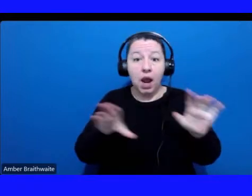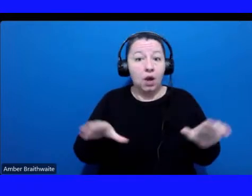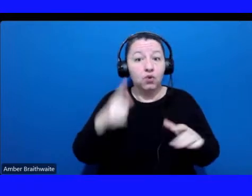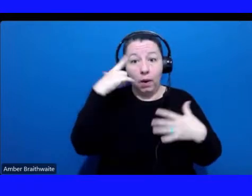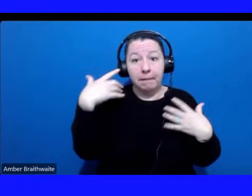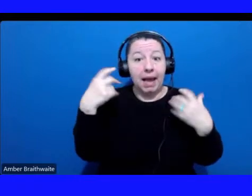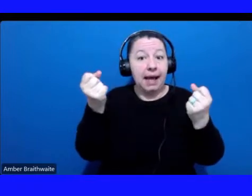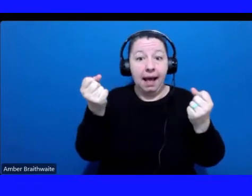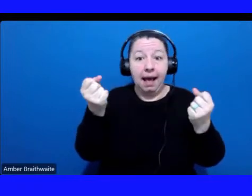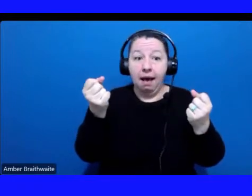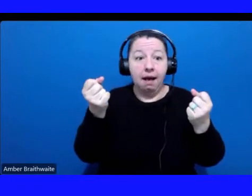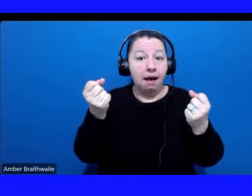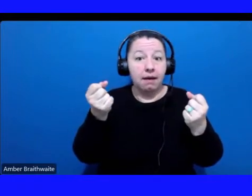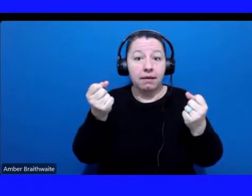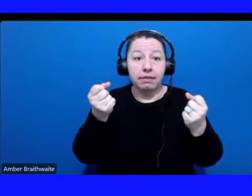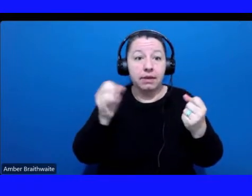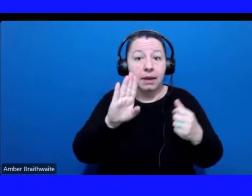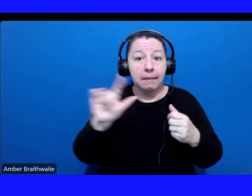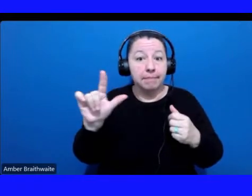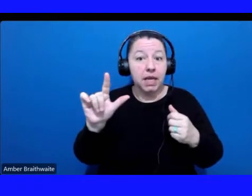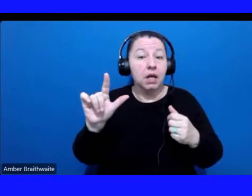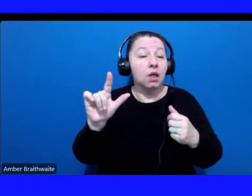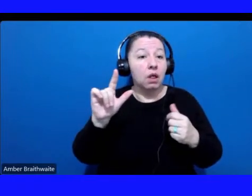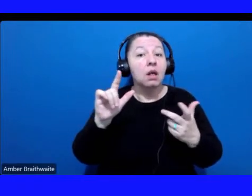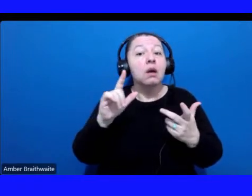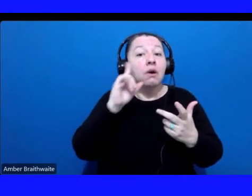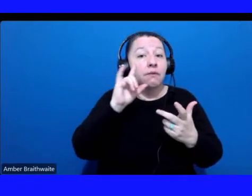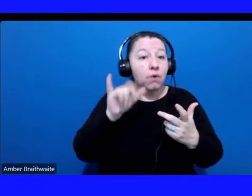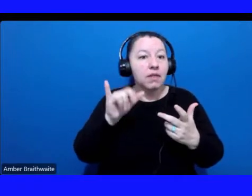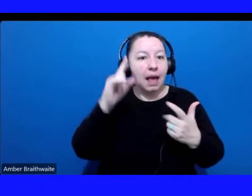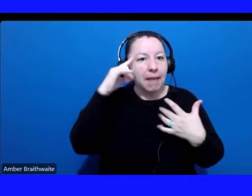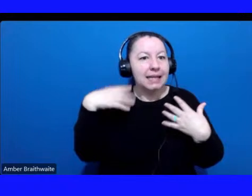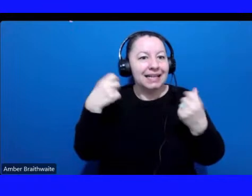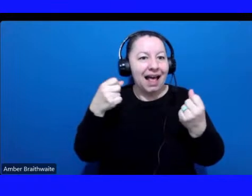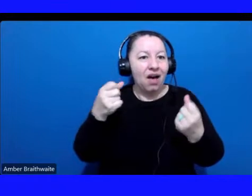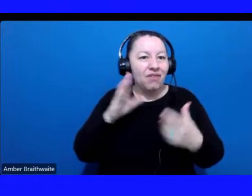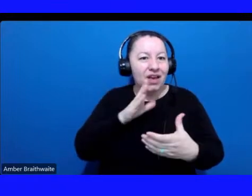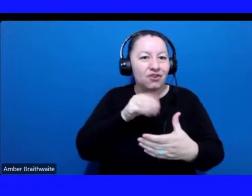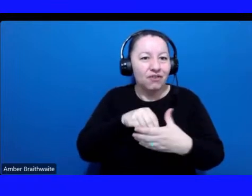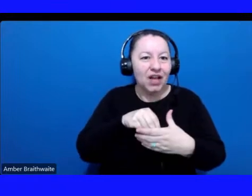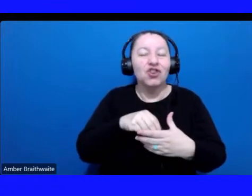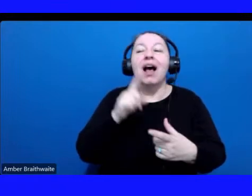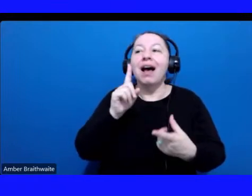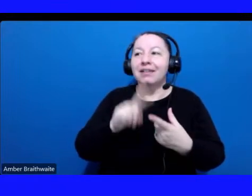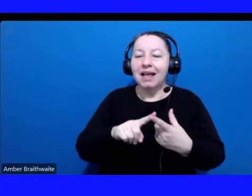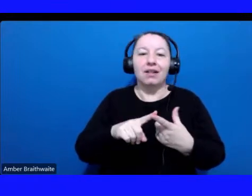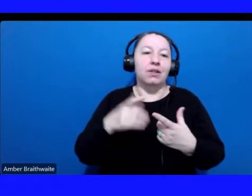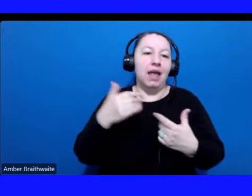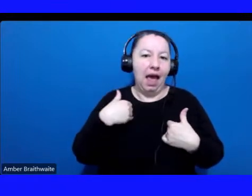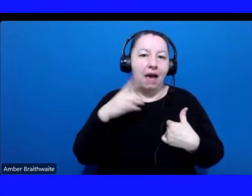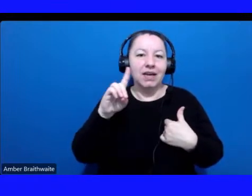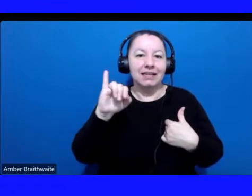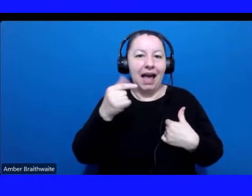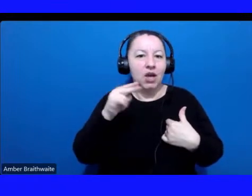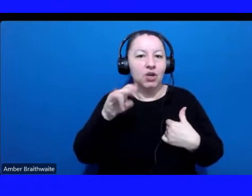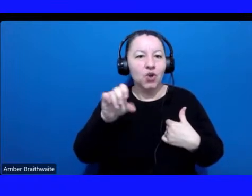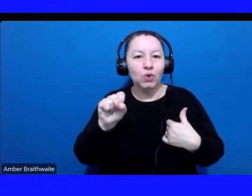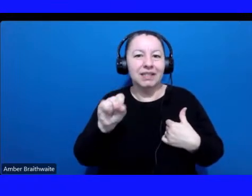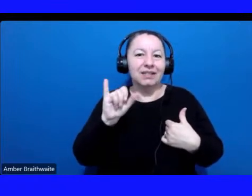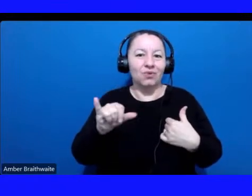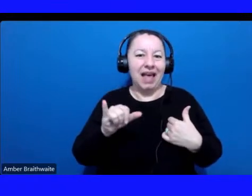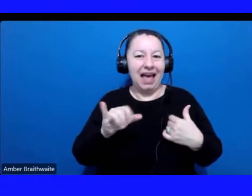can use risk coding, Z coding instead of actual psychiatric diagnosis, so you can do preventive work with families.